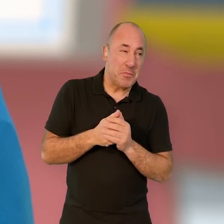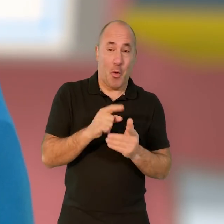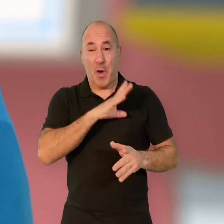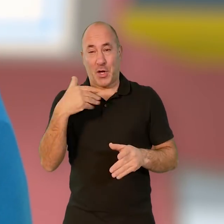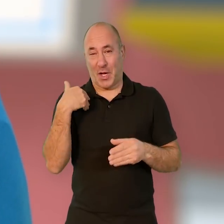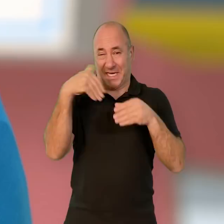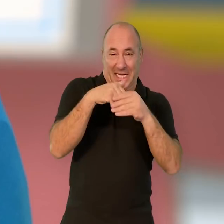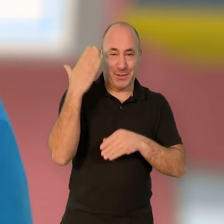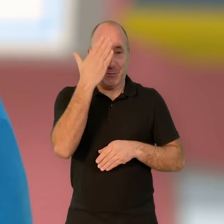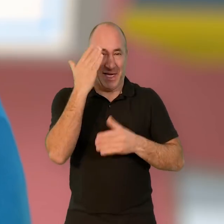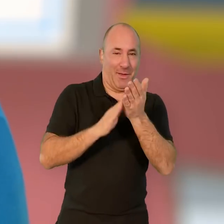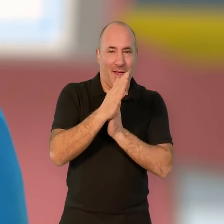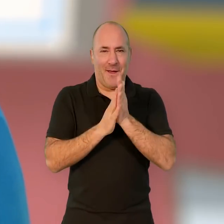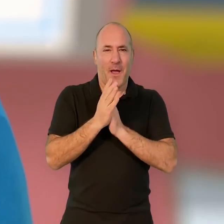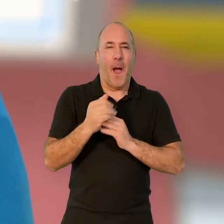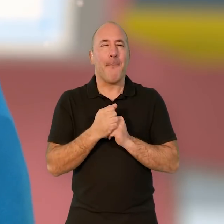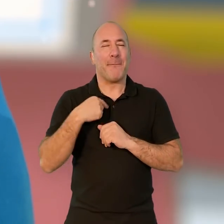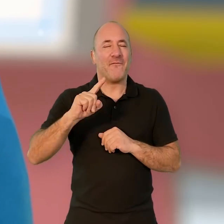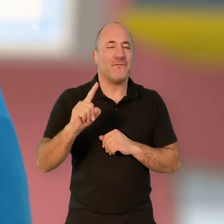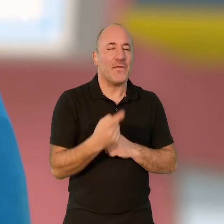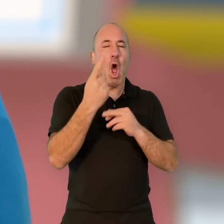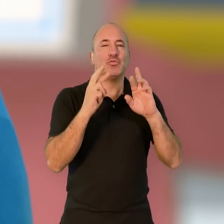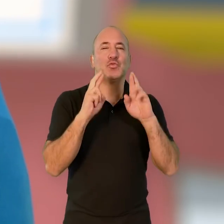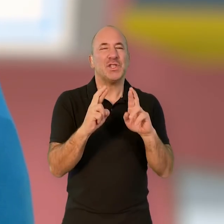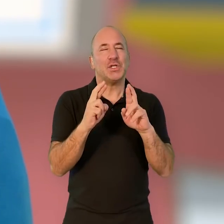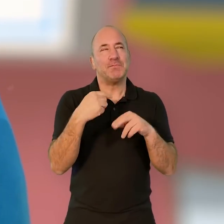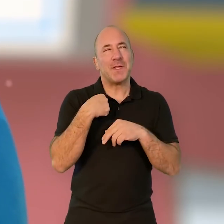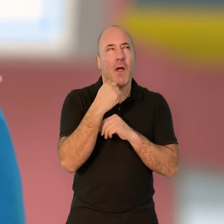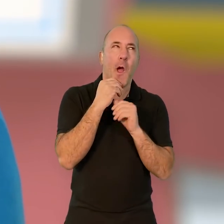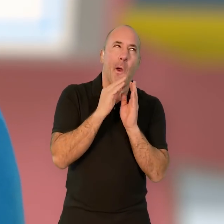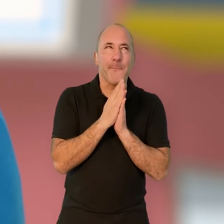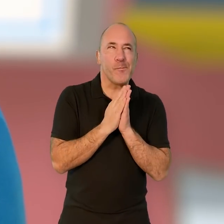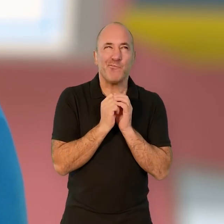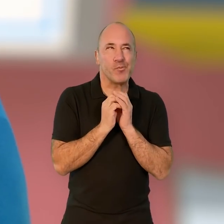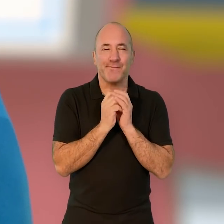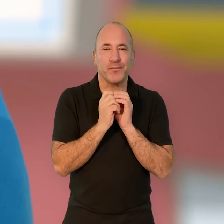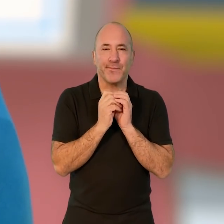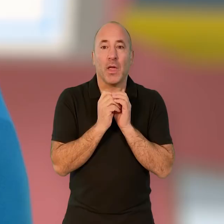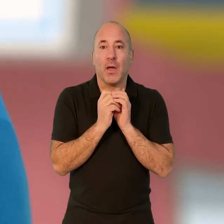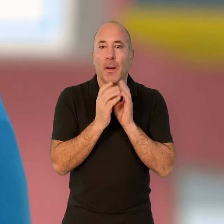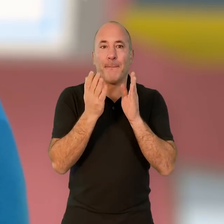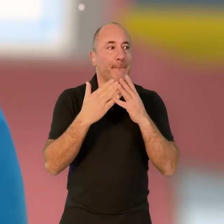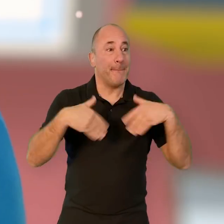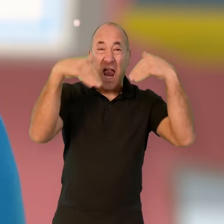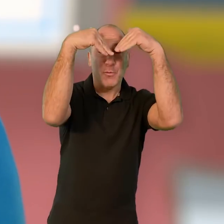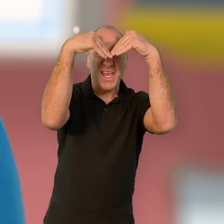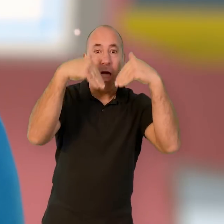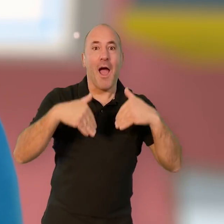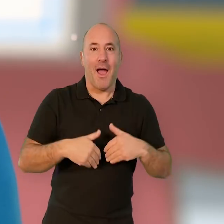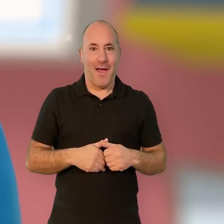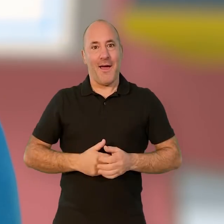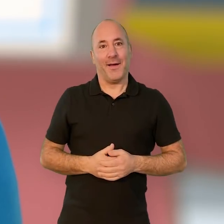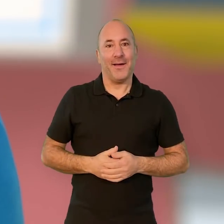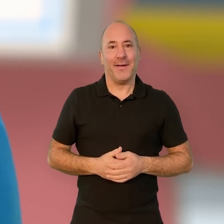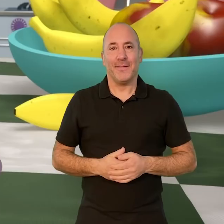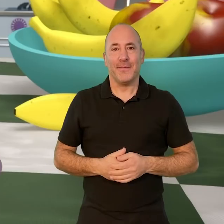so I might as well go along with it. Oh, I'd really like, for my first wish, to be a